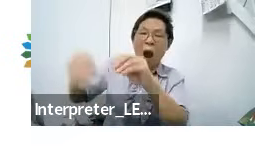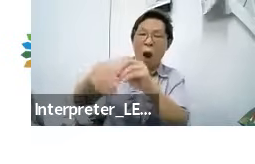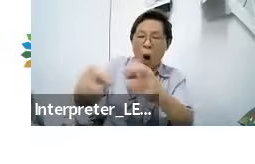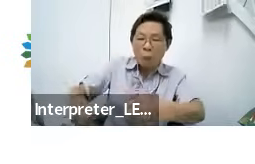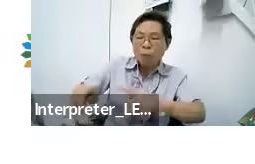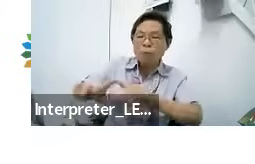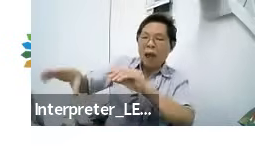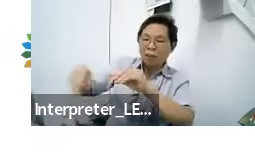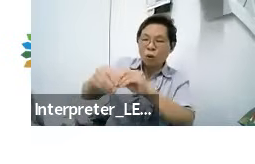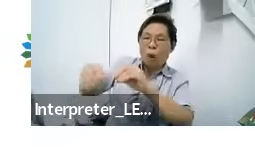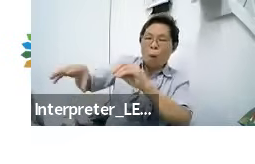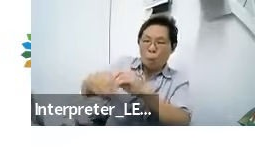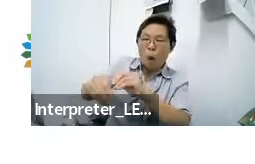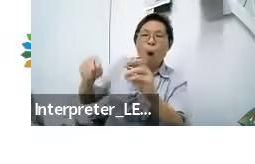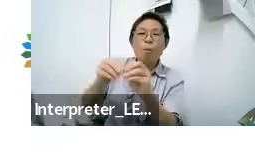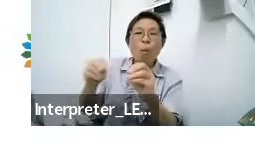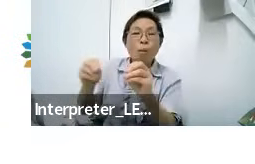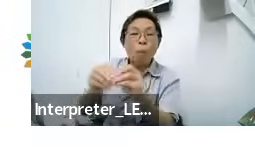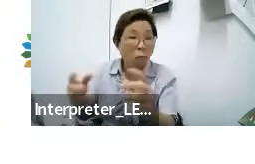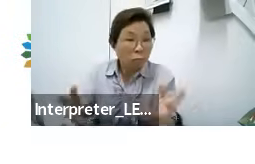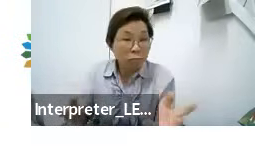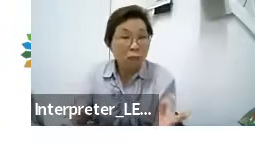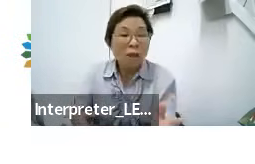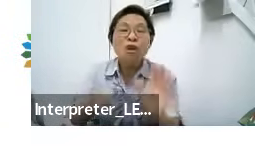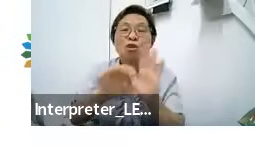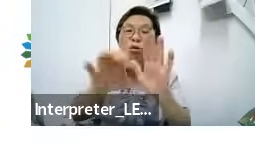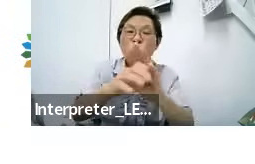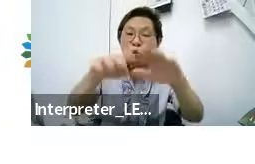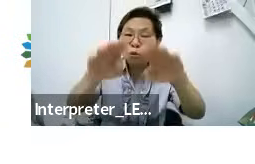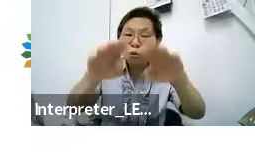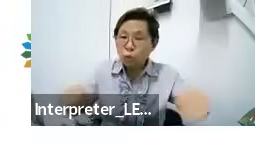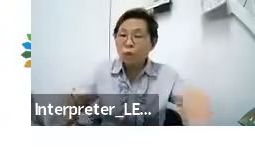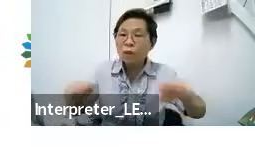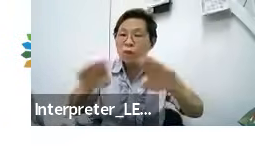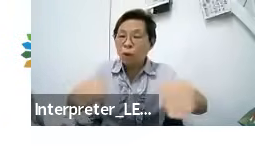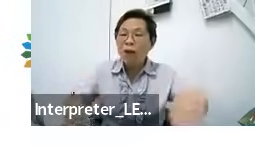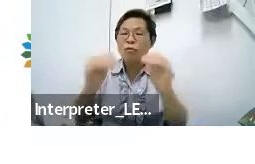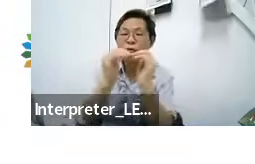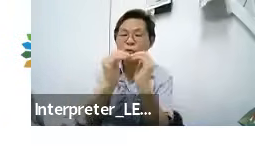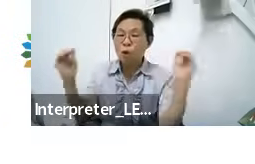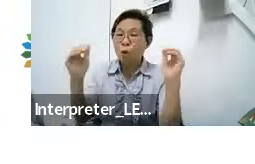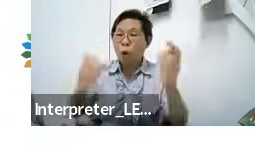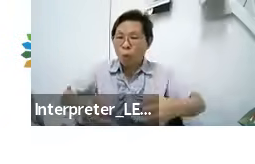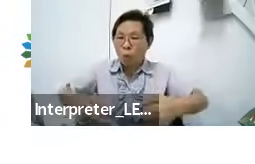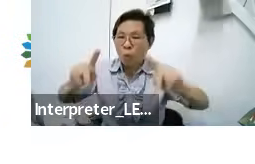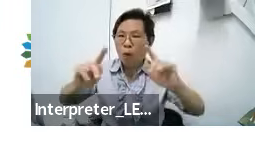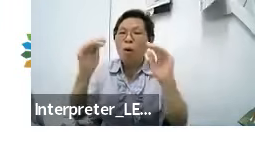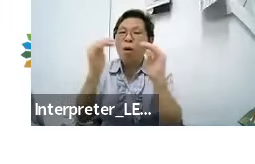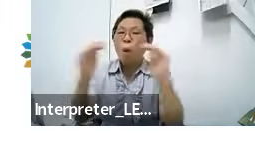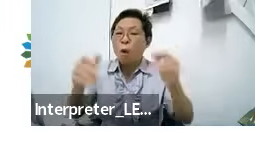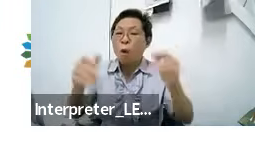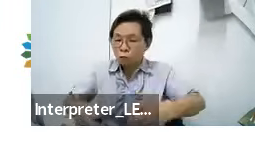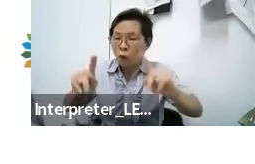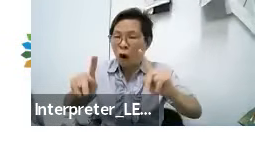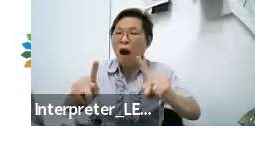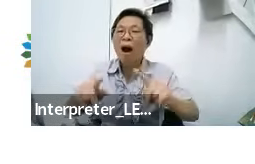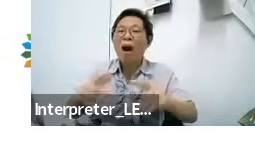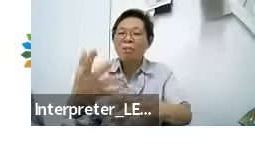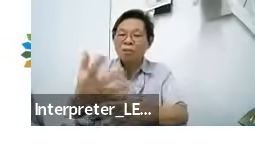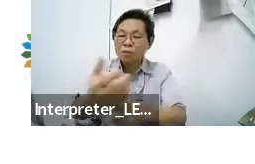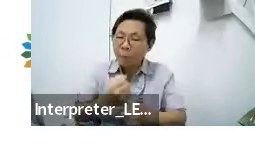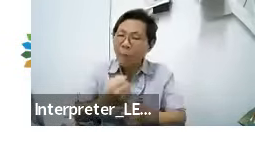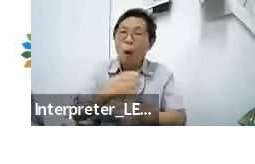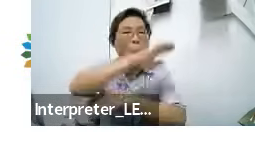extra. Let's say students have the equal chance to receive the